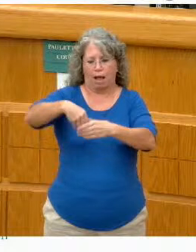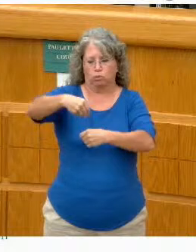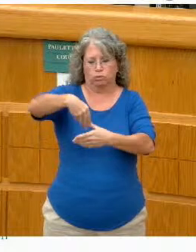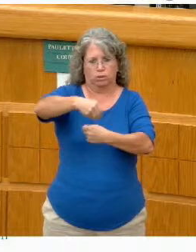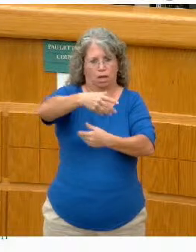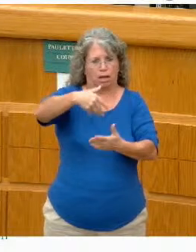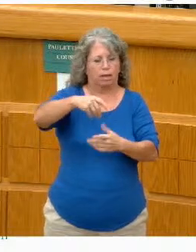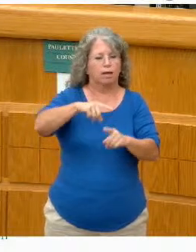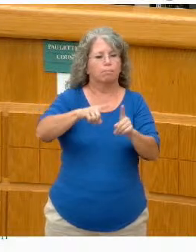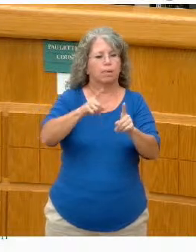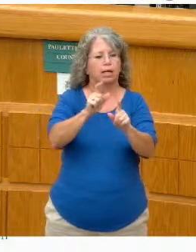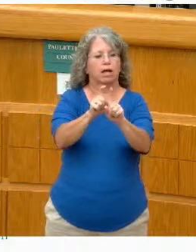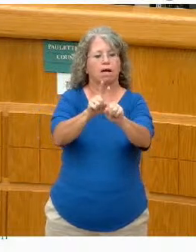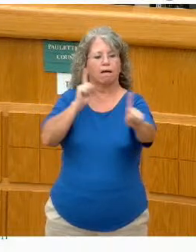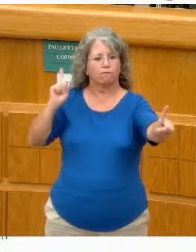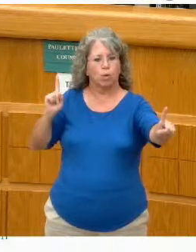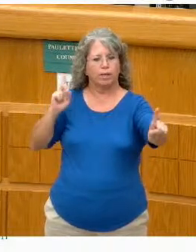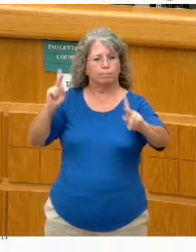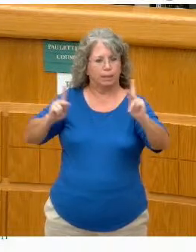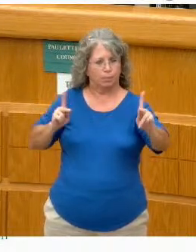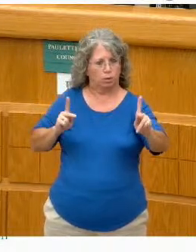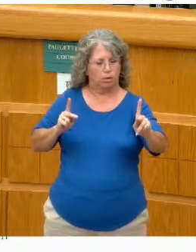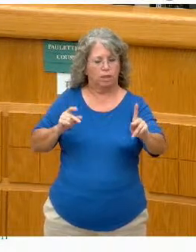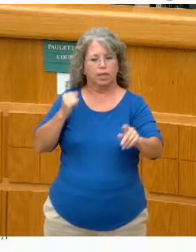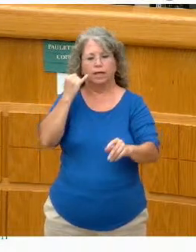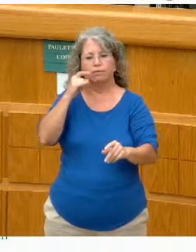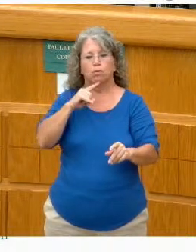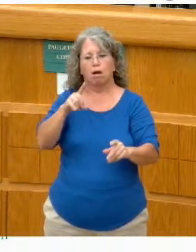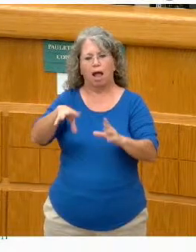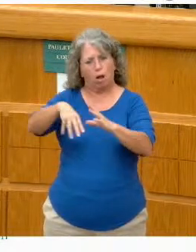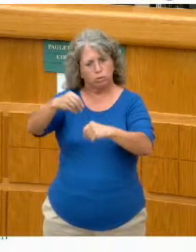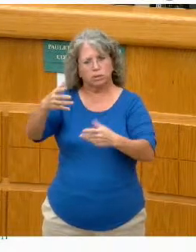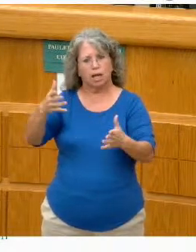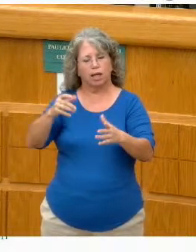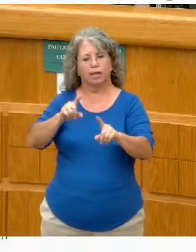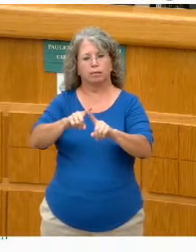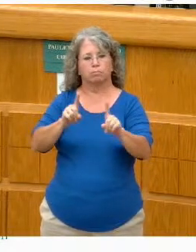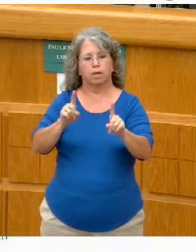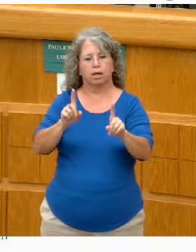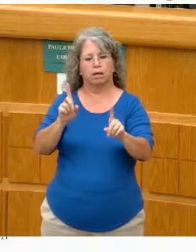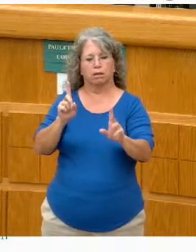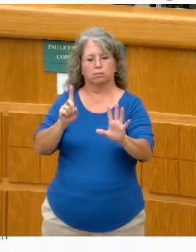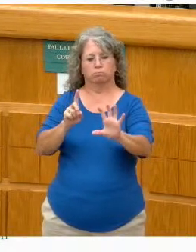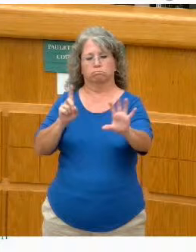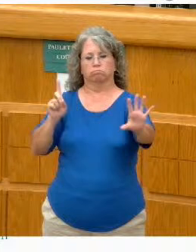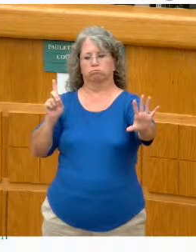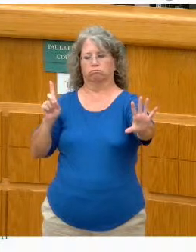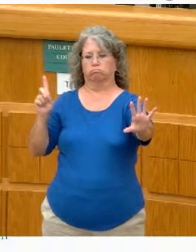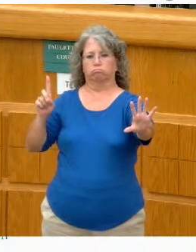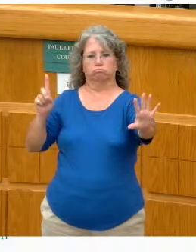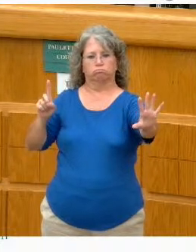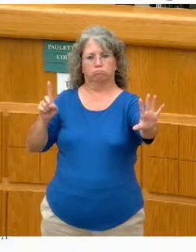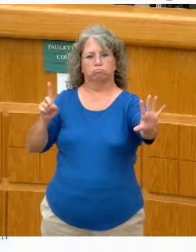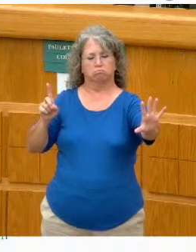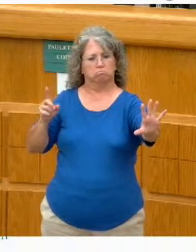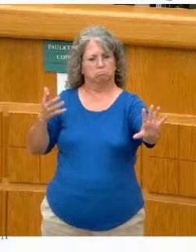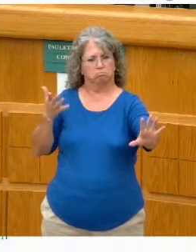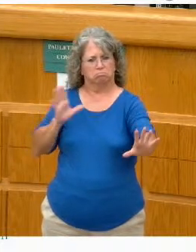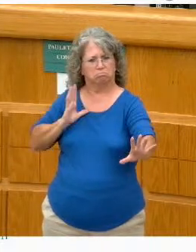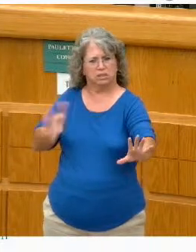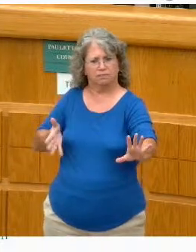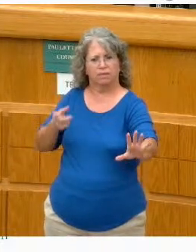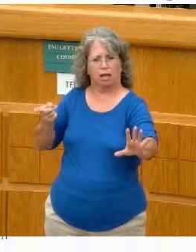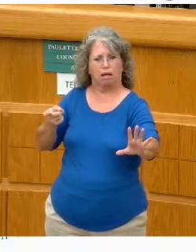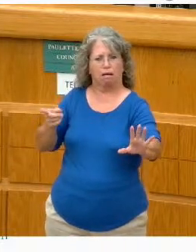people. And if you're outside but staying away from other people, then that's a perfectly healthy activity